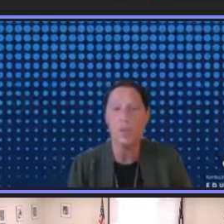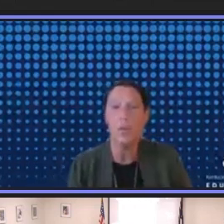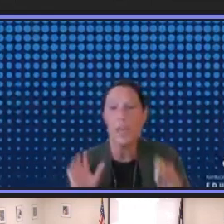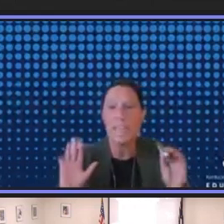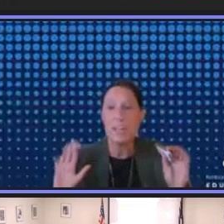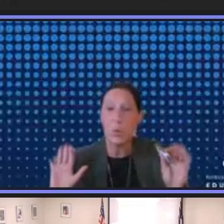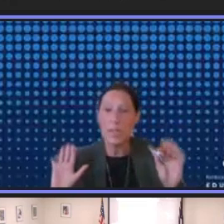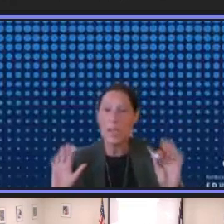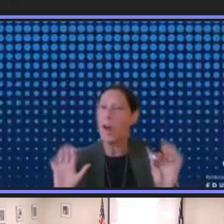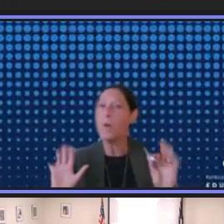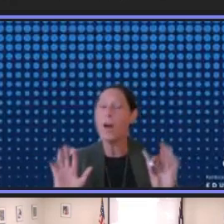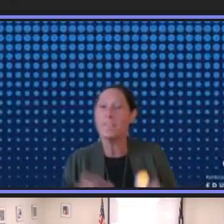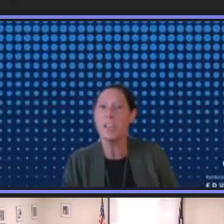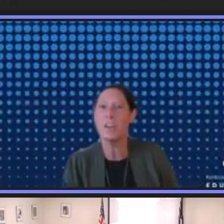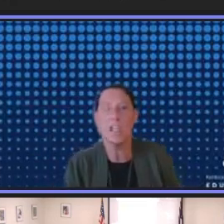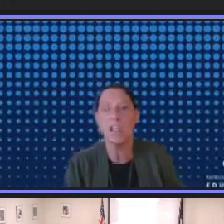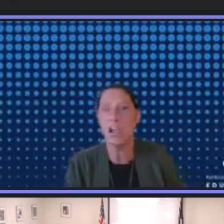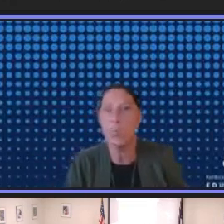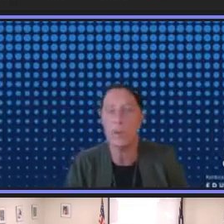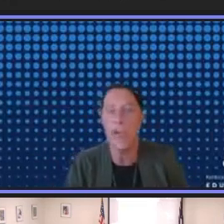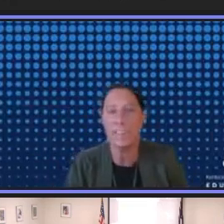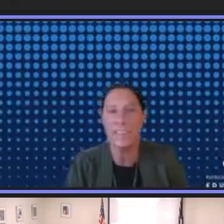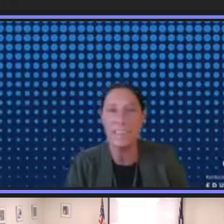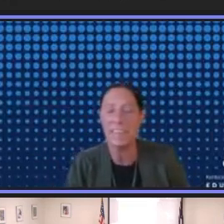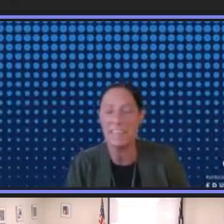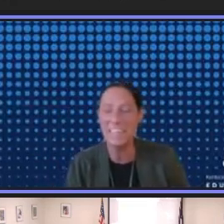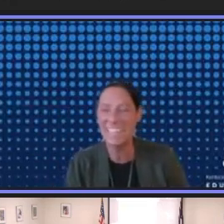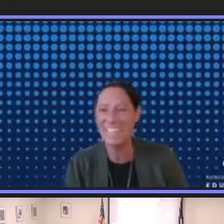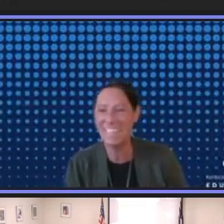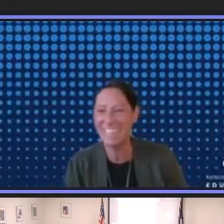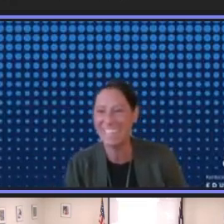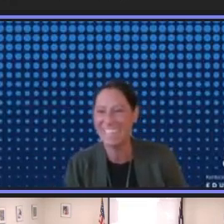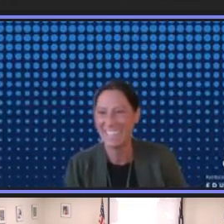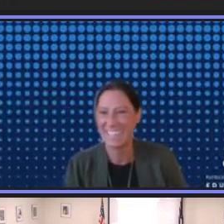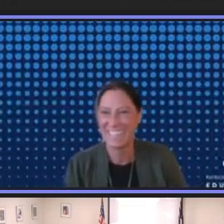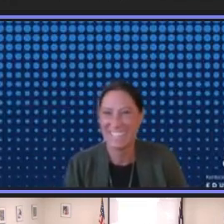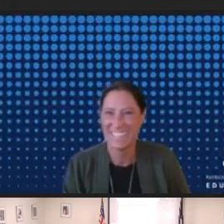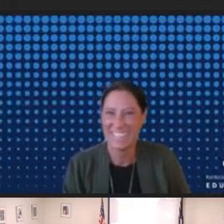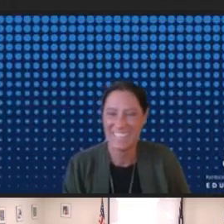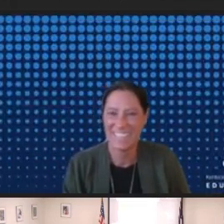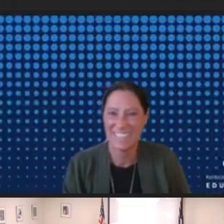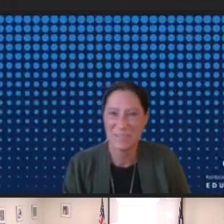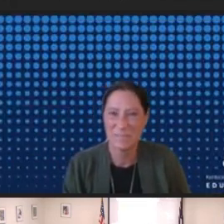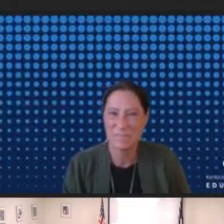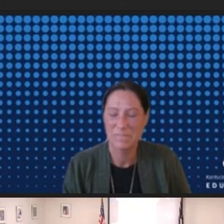you. So again, quick, I'll pause there because I know we're at the end.